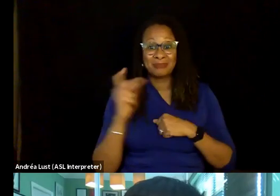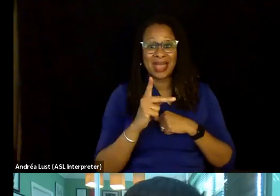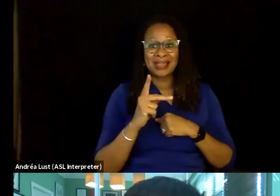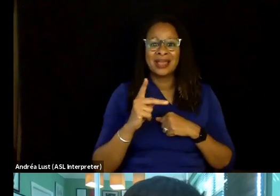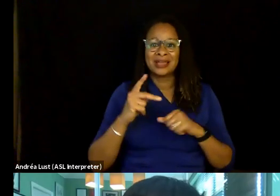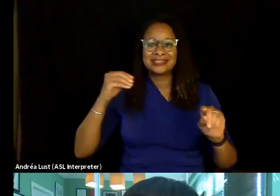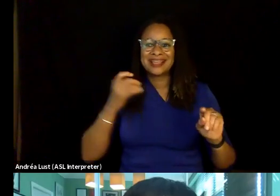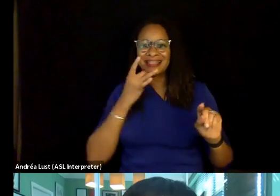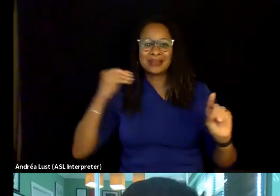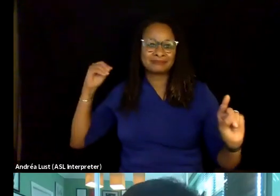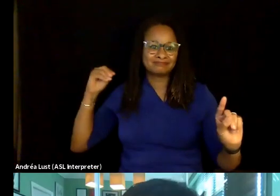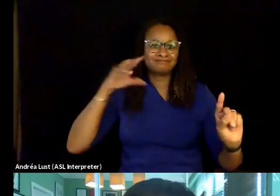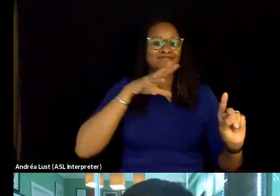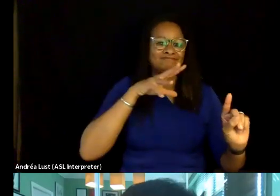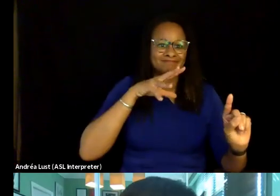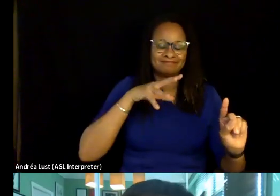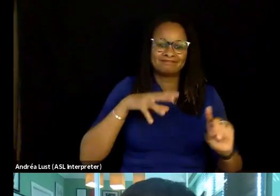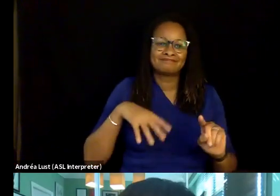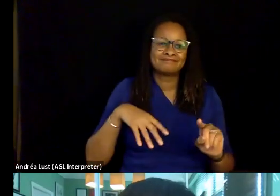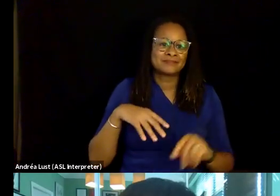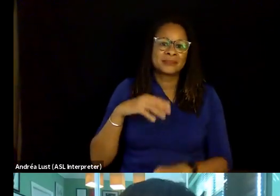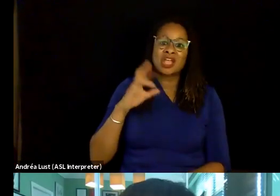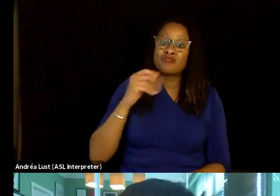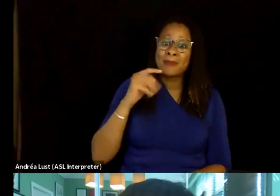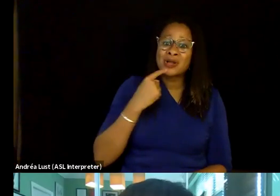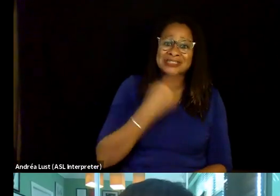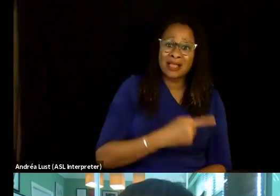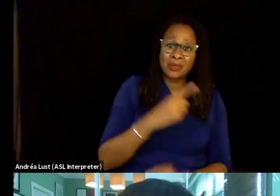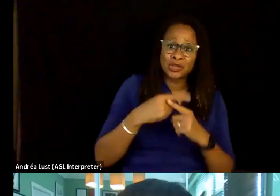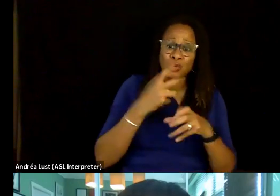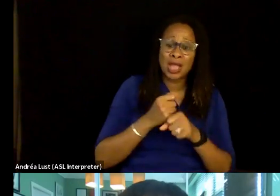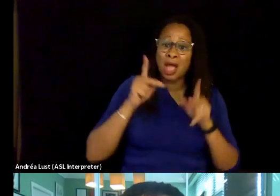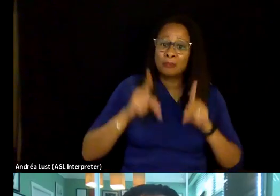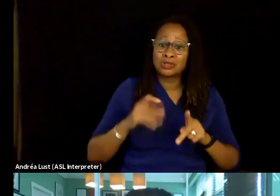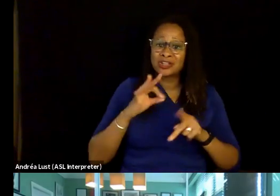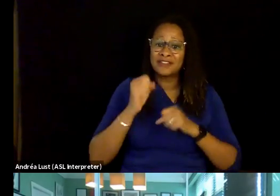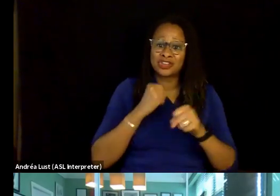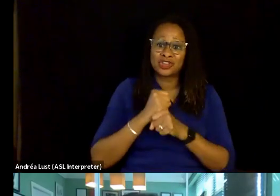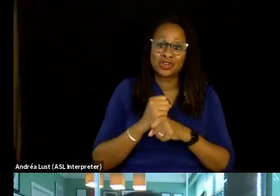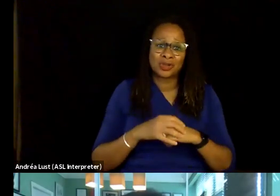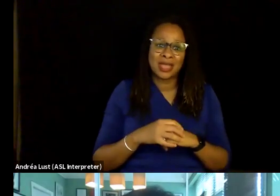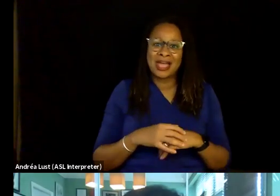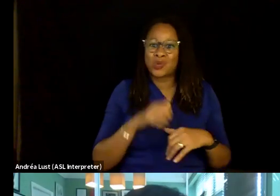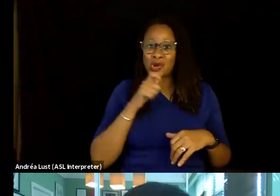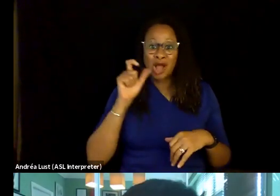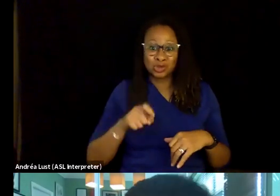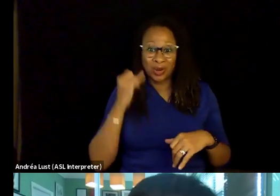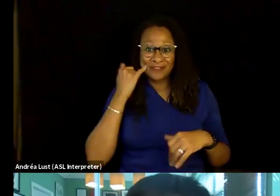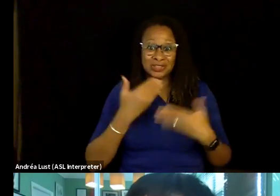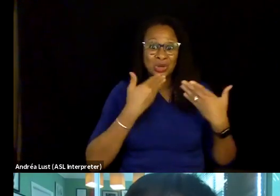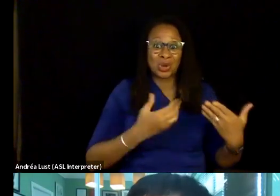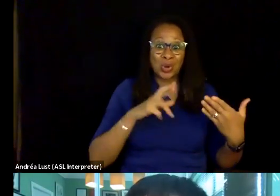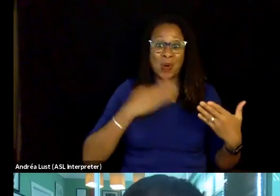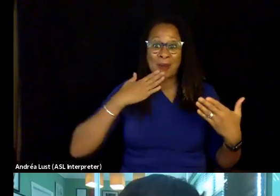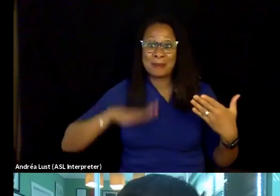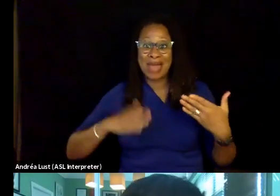light. So when you got Person of the Year, you were not sure whether that was a good or bad thing, right? You should